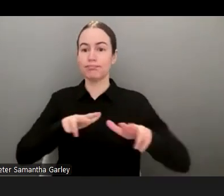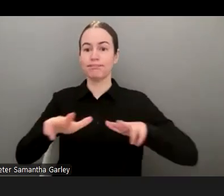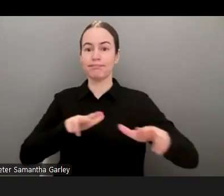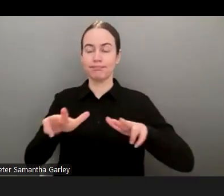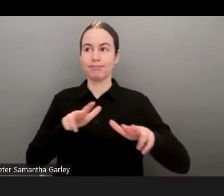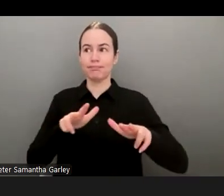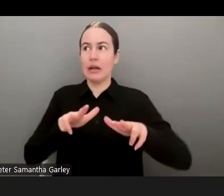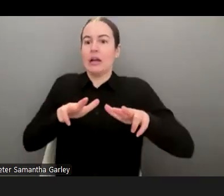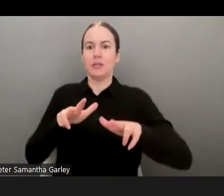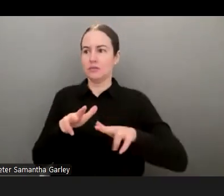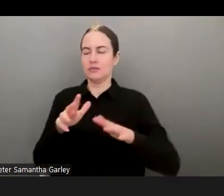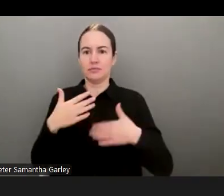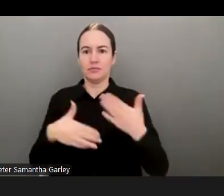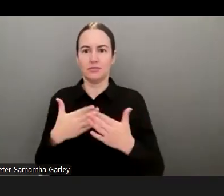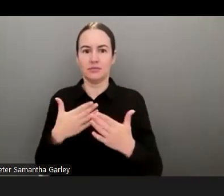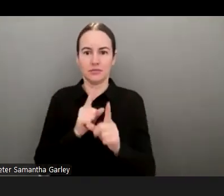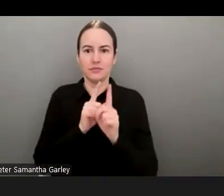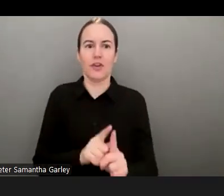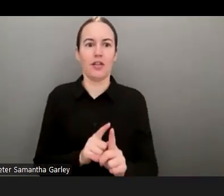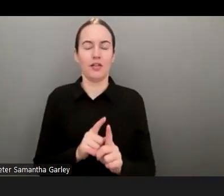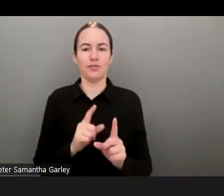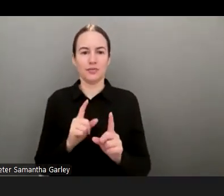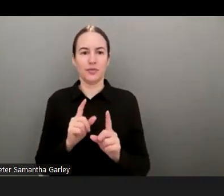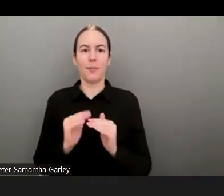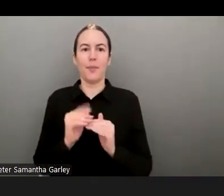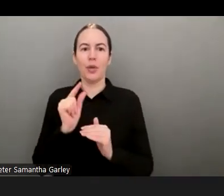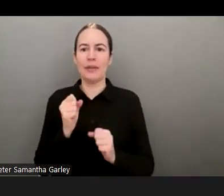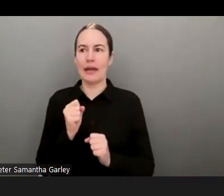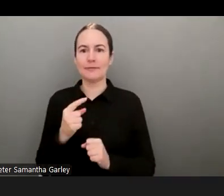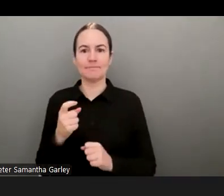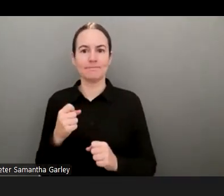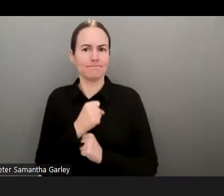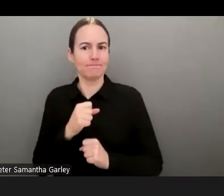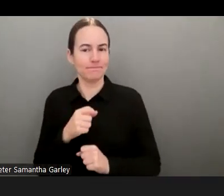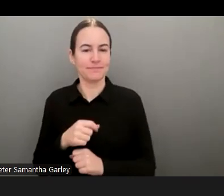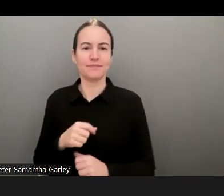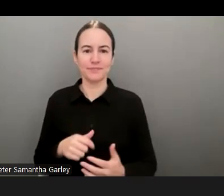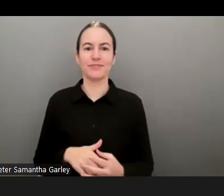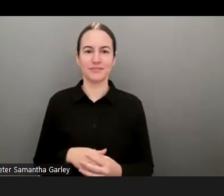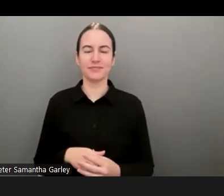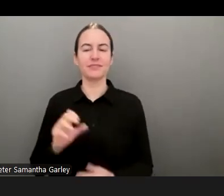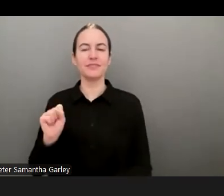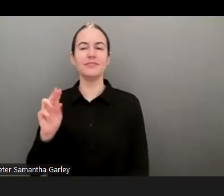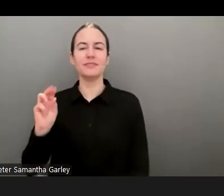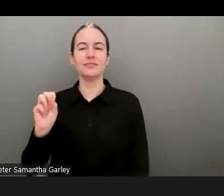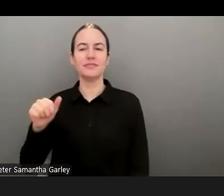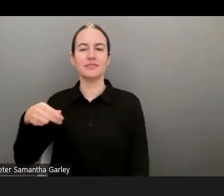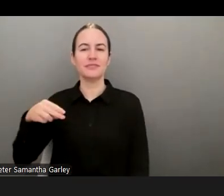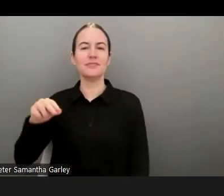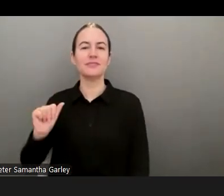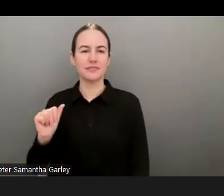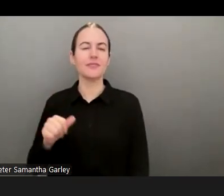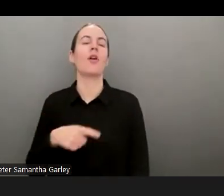order. It's not to just set off give fines. Okay, so it should be kind of a tough one. It should be hard